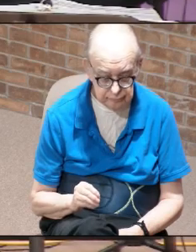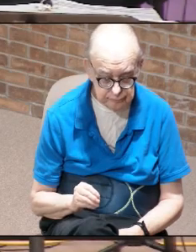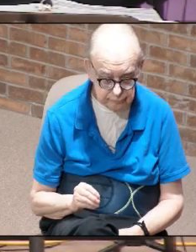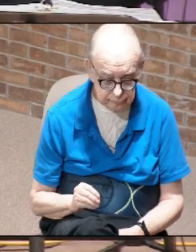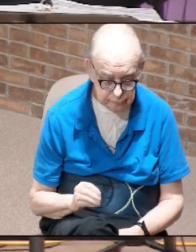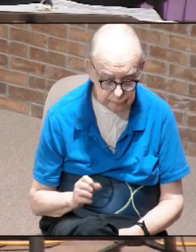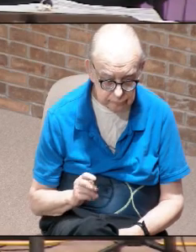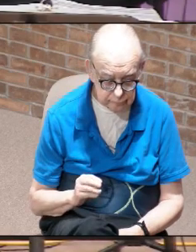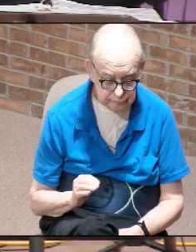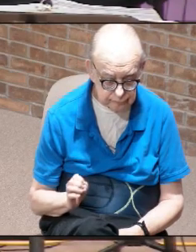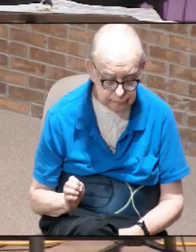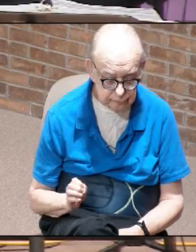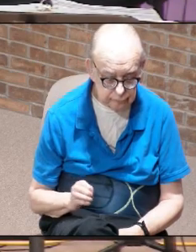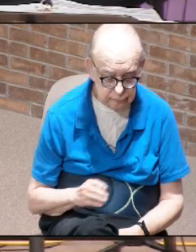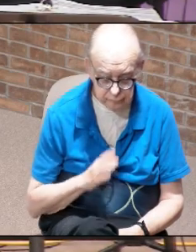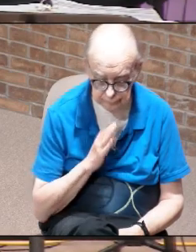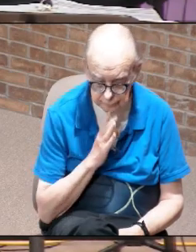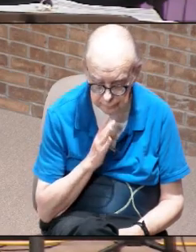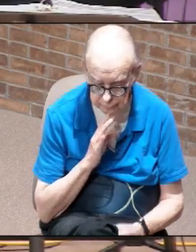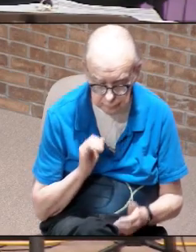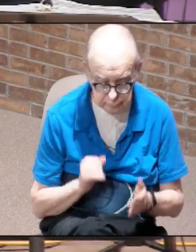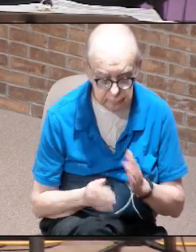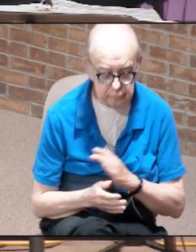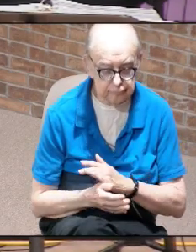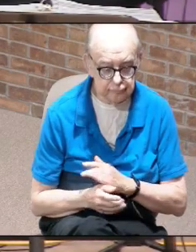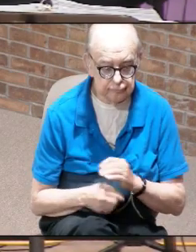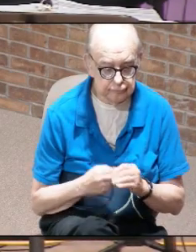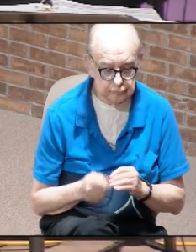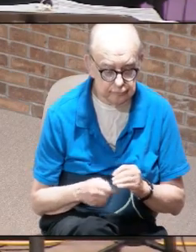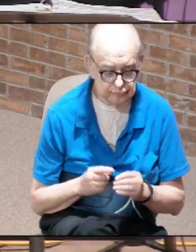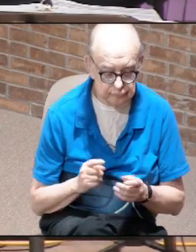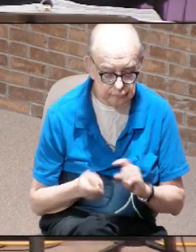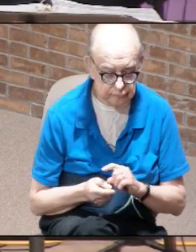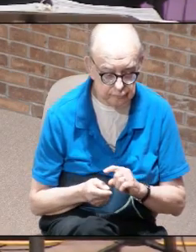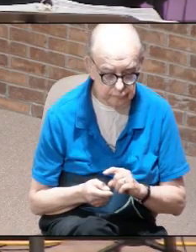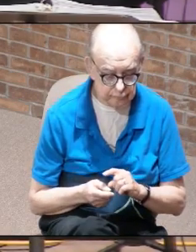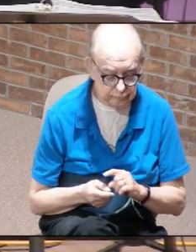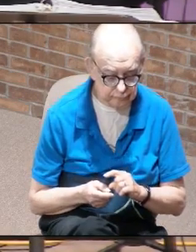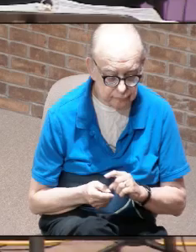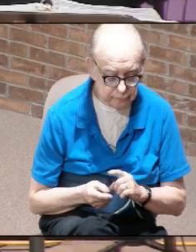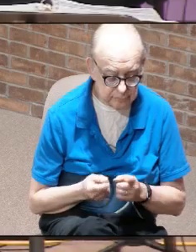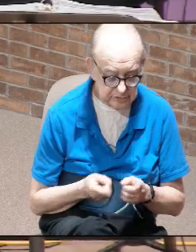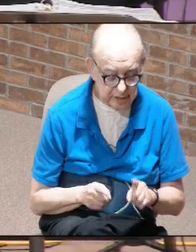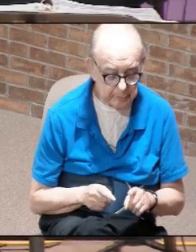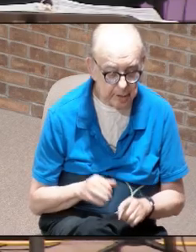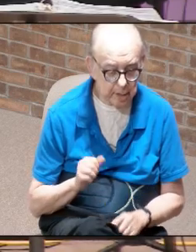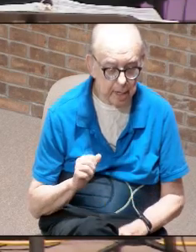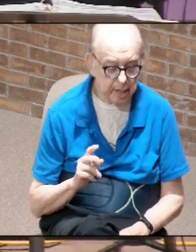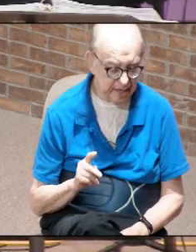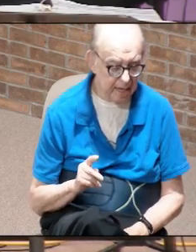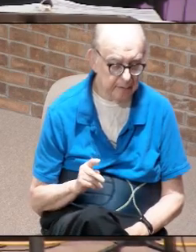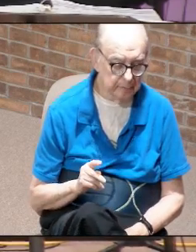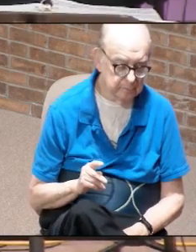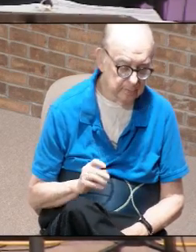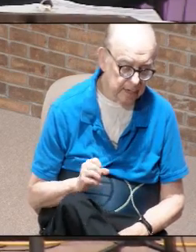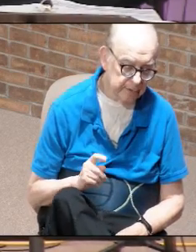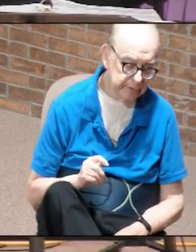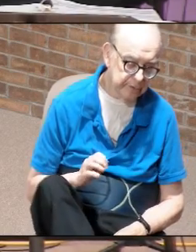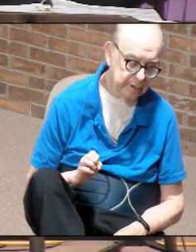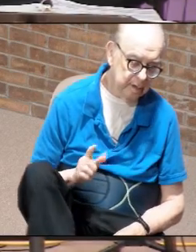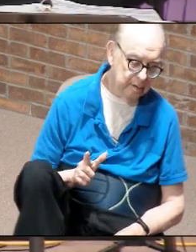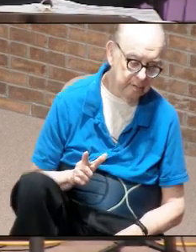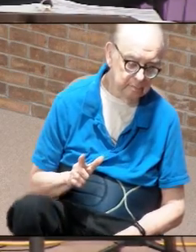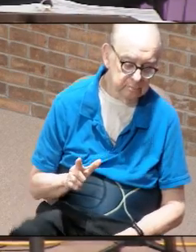Jim and I were talking this morning about the changes that are going on at AK and talking